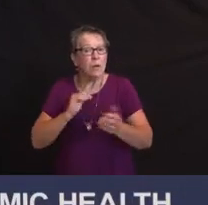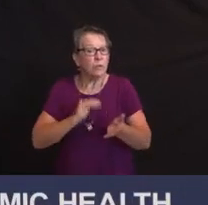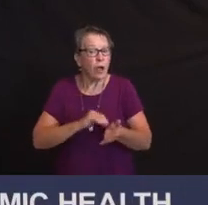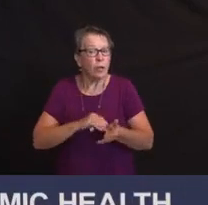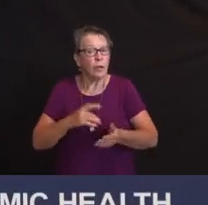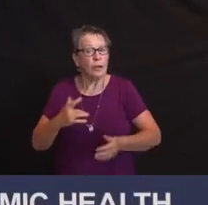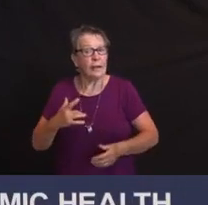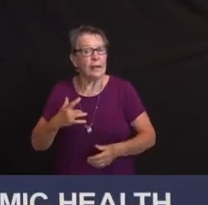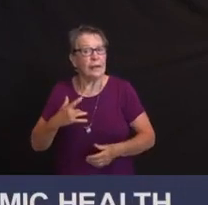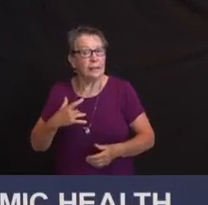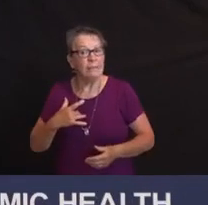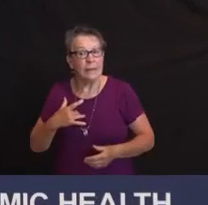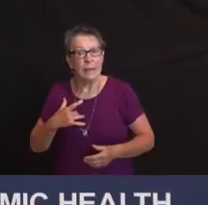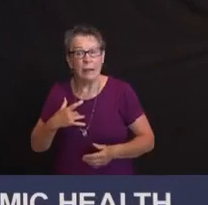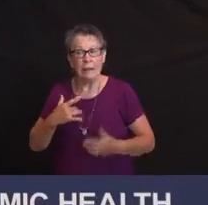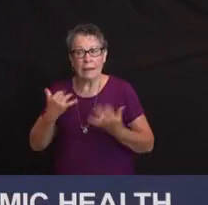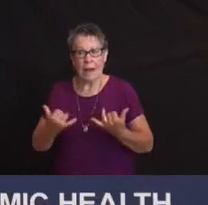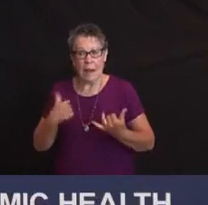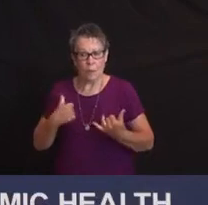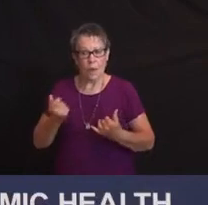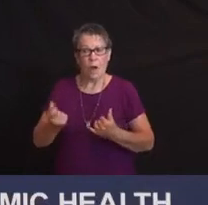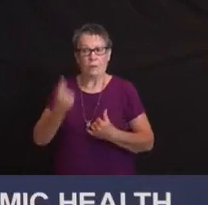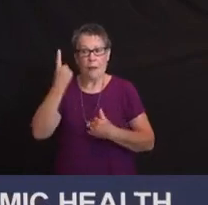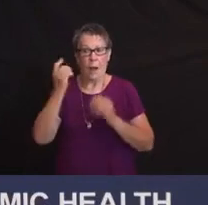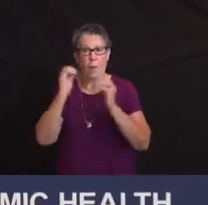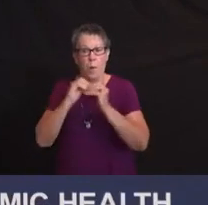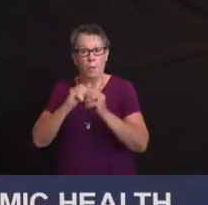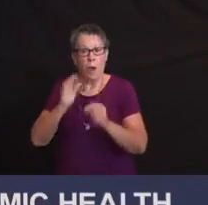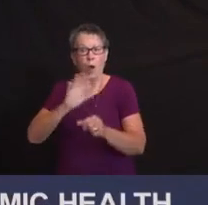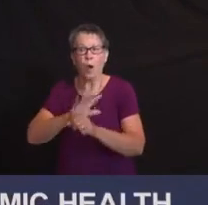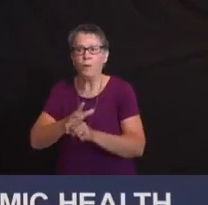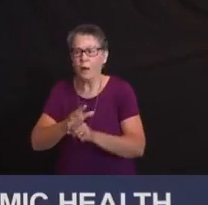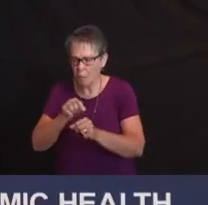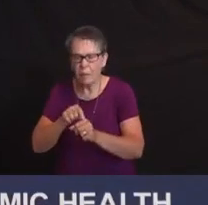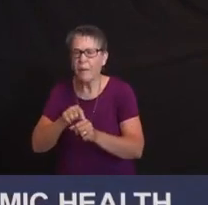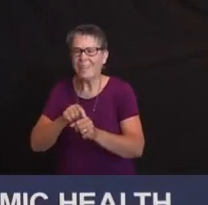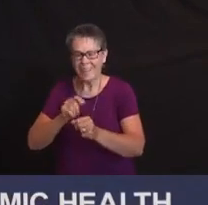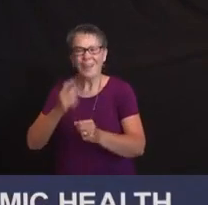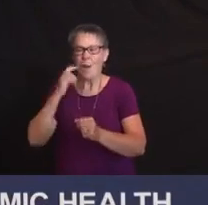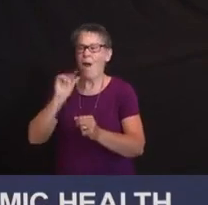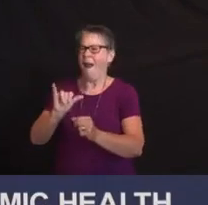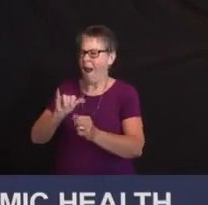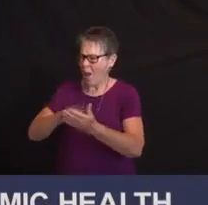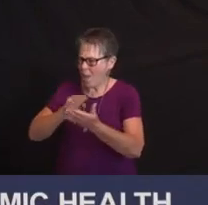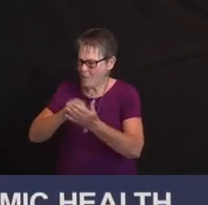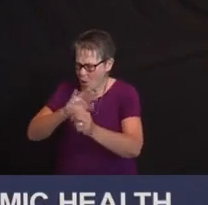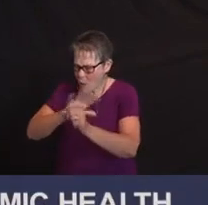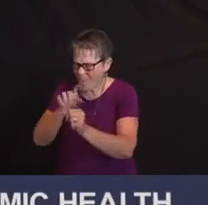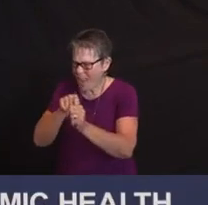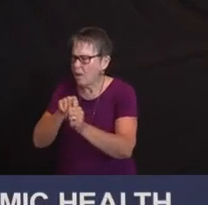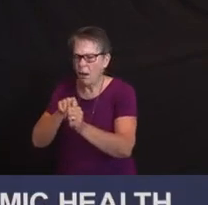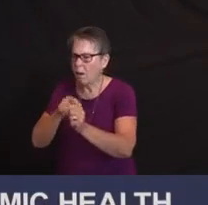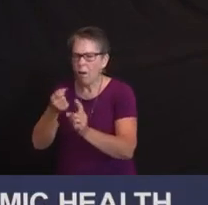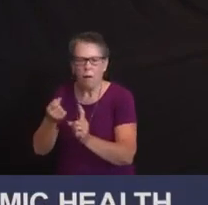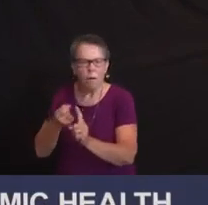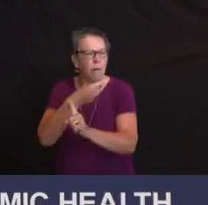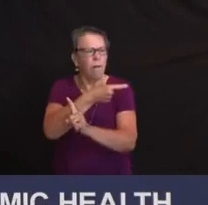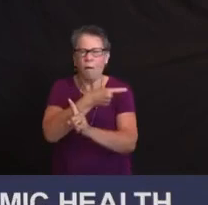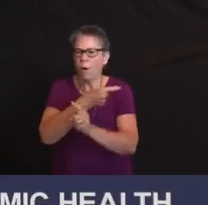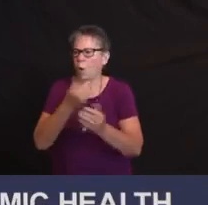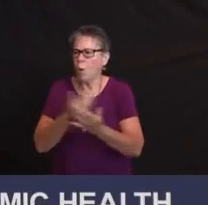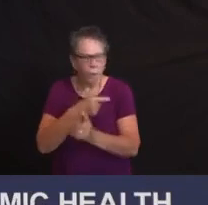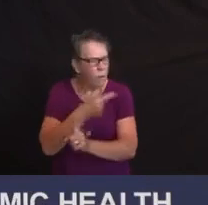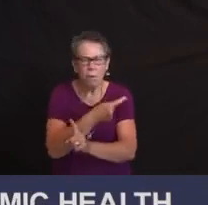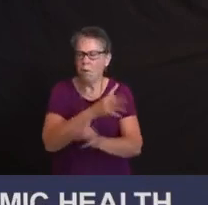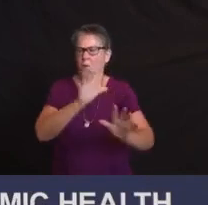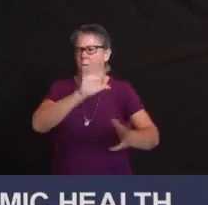positive turns. But there are some positives that have taken. So, in terms of schools and vaccinations, Brent,